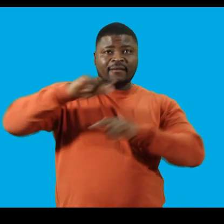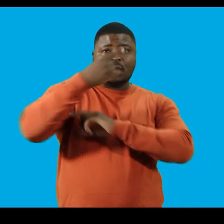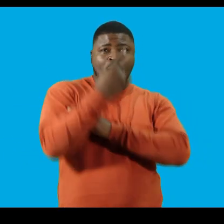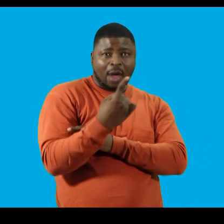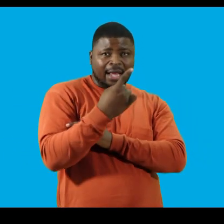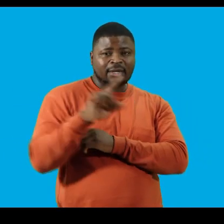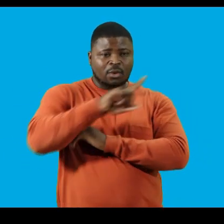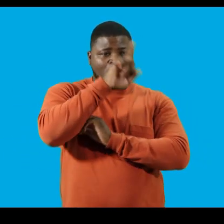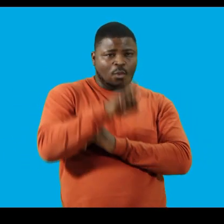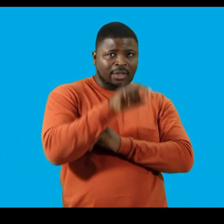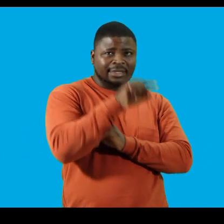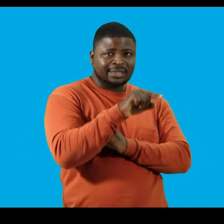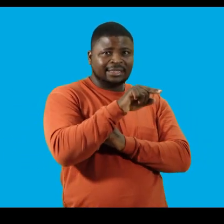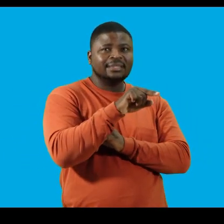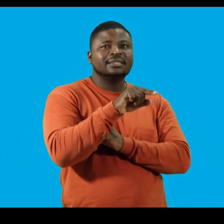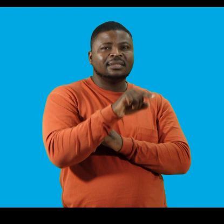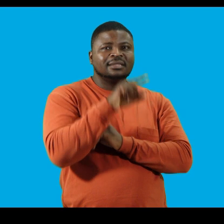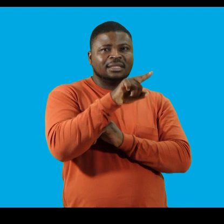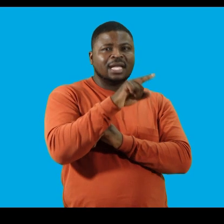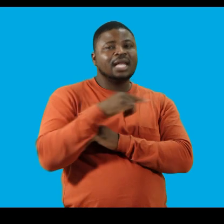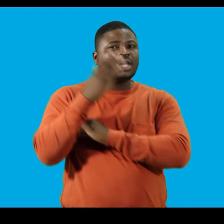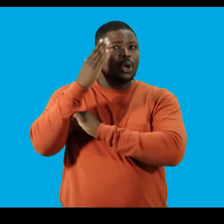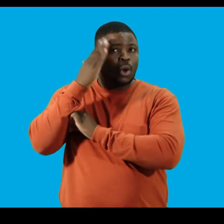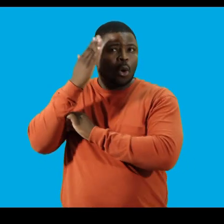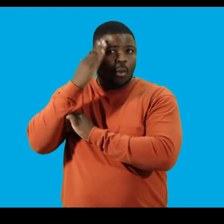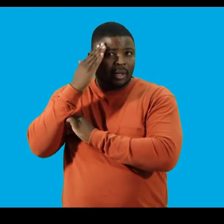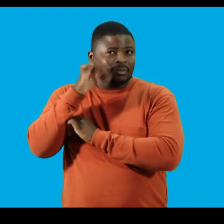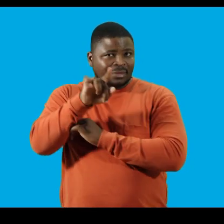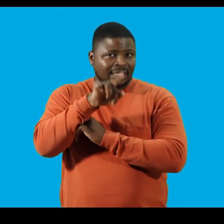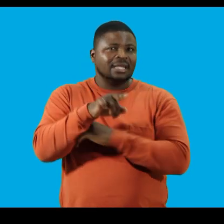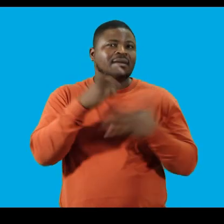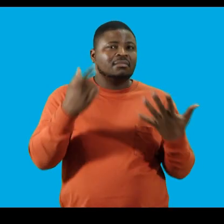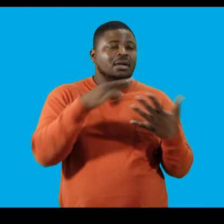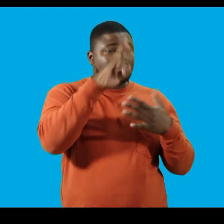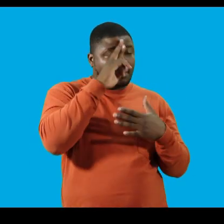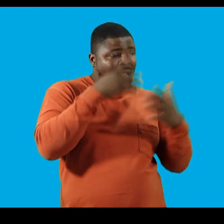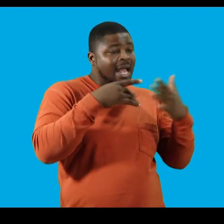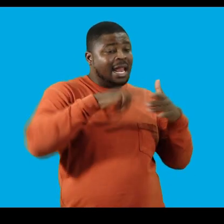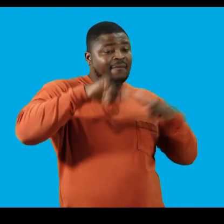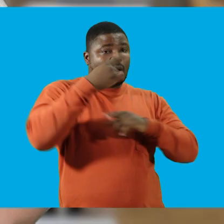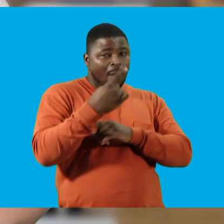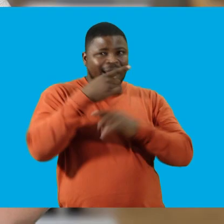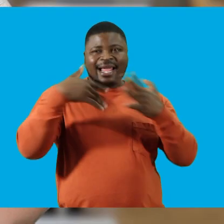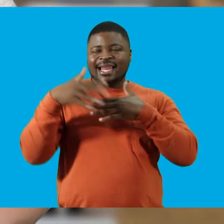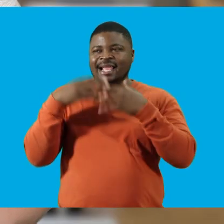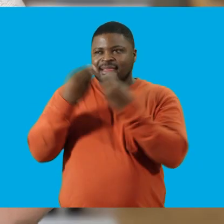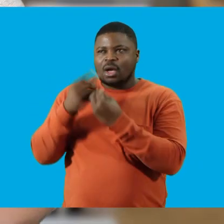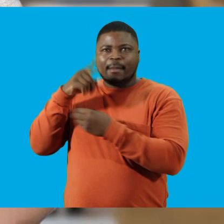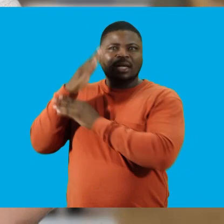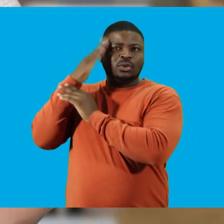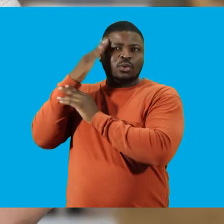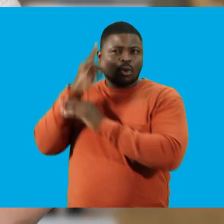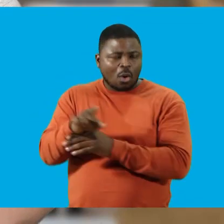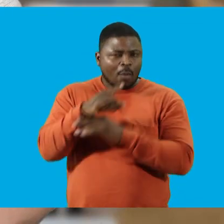1 question, it is knowing anything that you need to read from the table